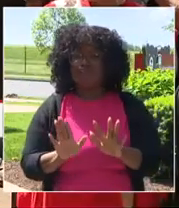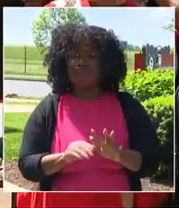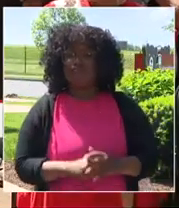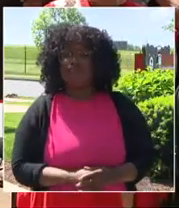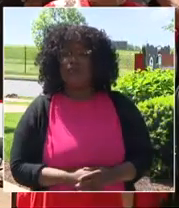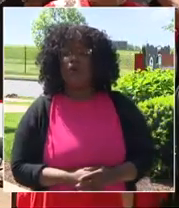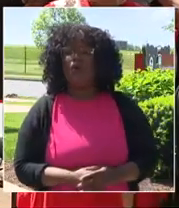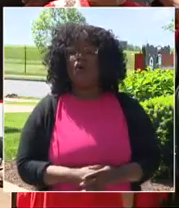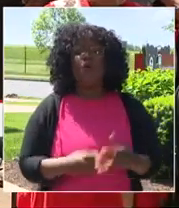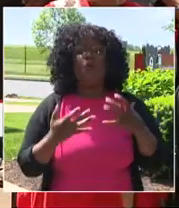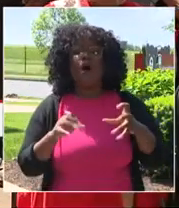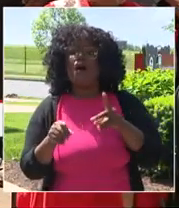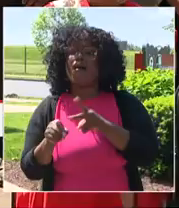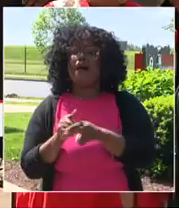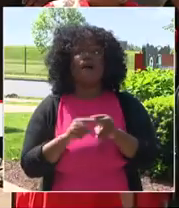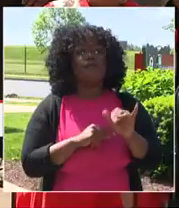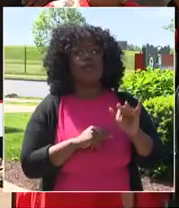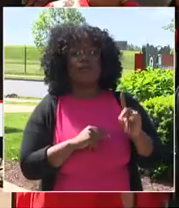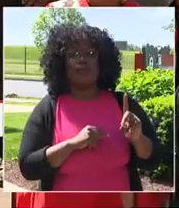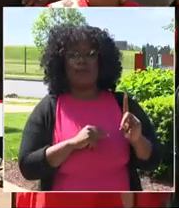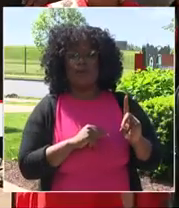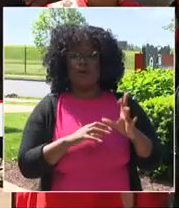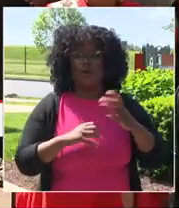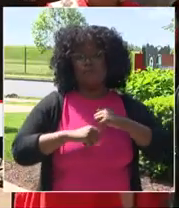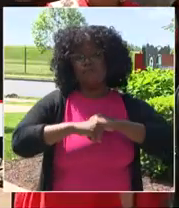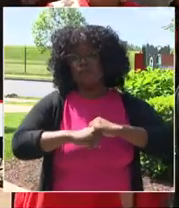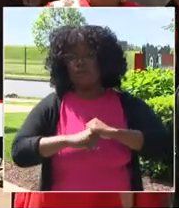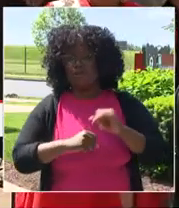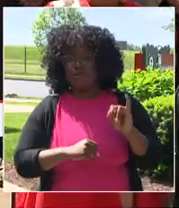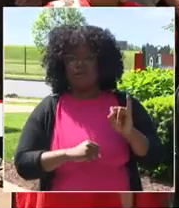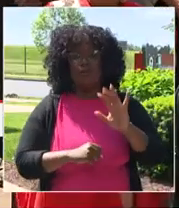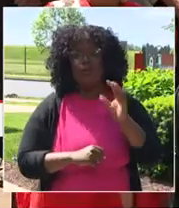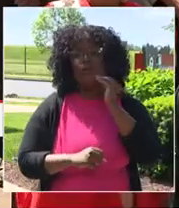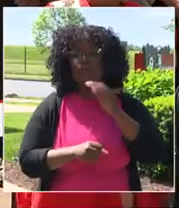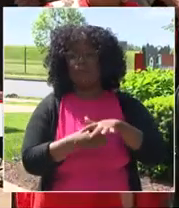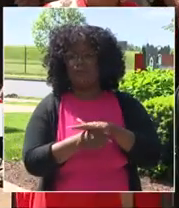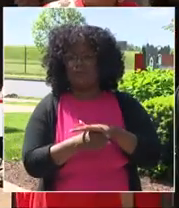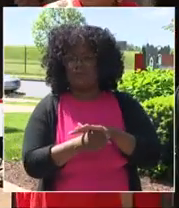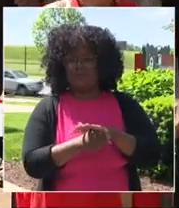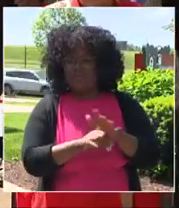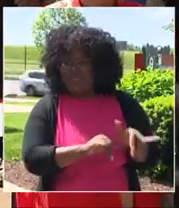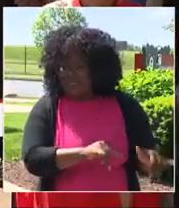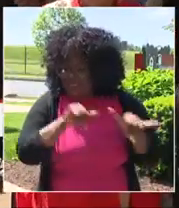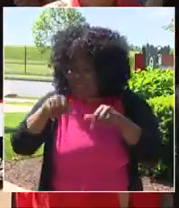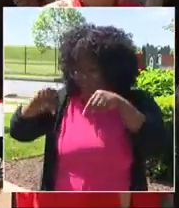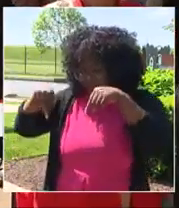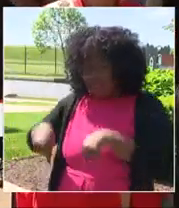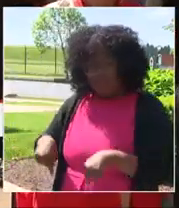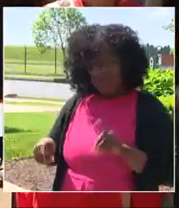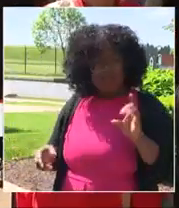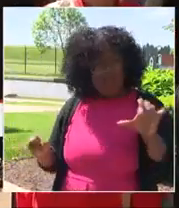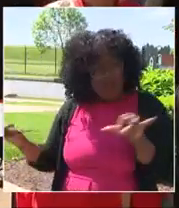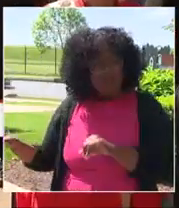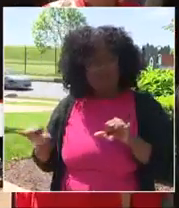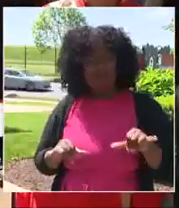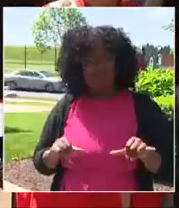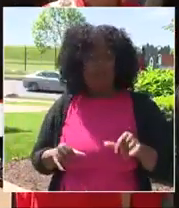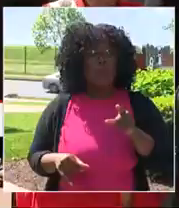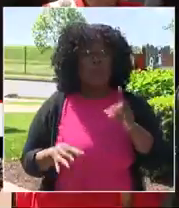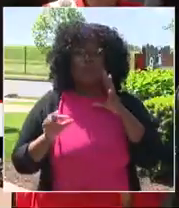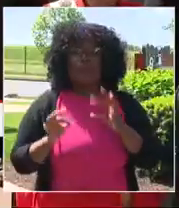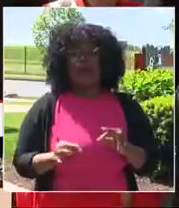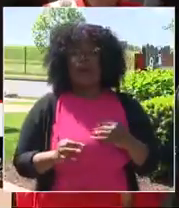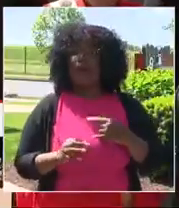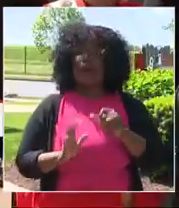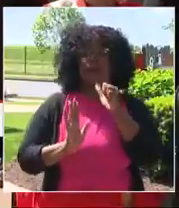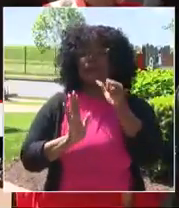want to protect insurance. That should be the same case for the District of Columbia, where you have decided that we are not a state and therefore can't advocate